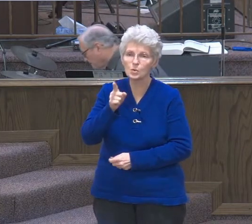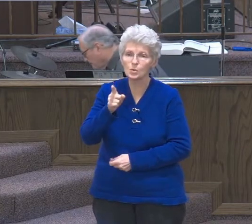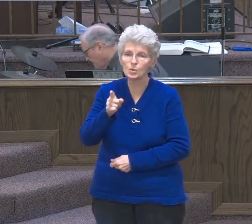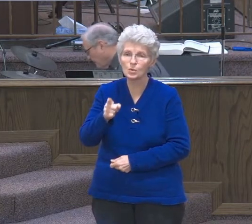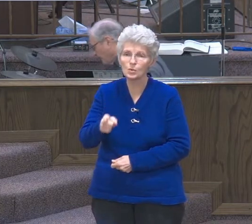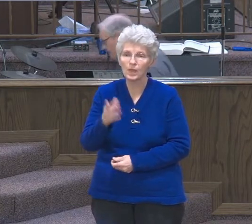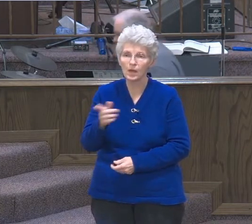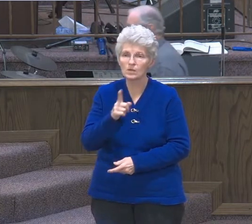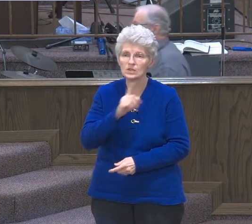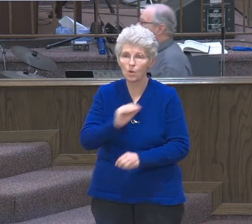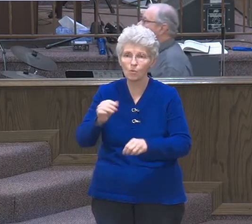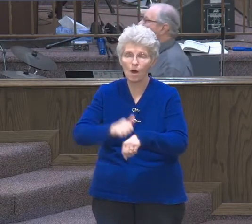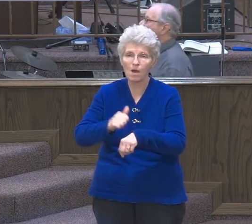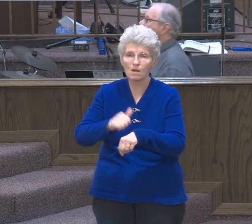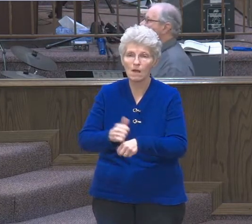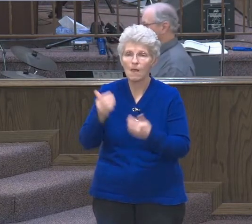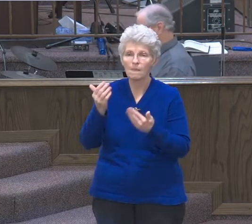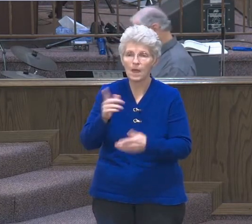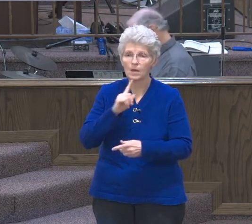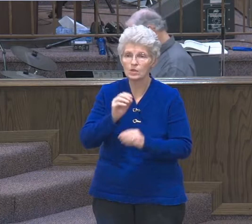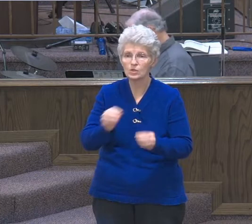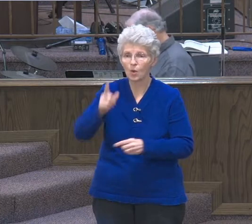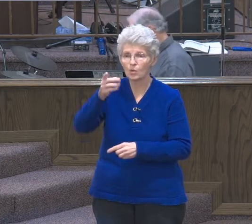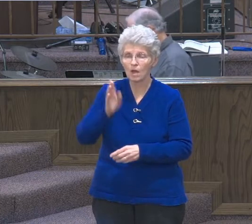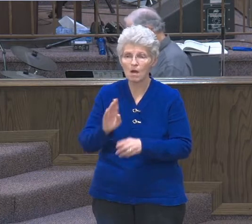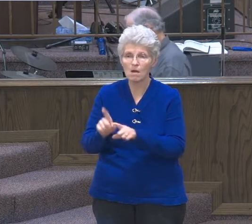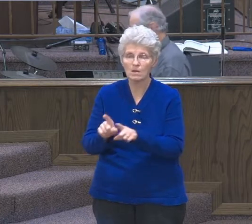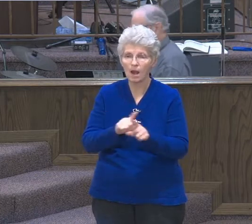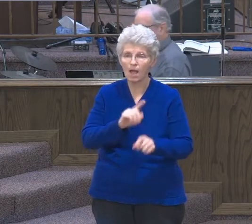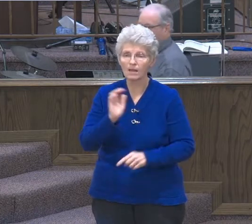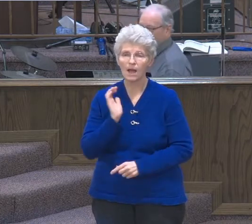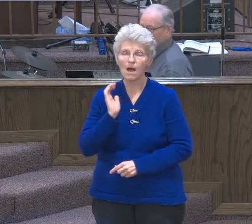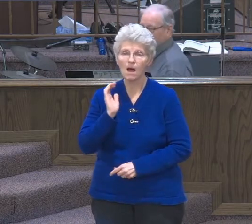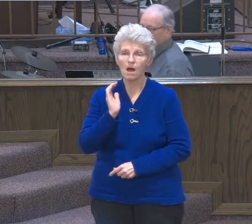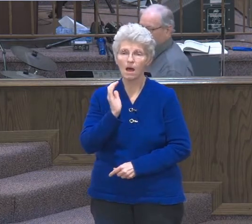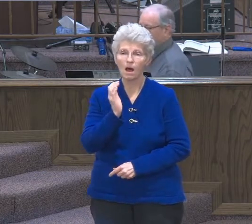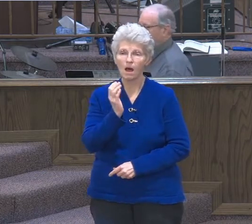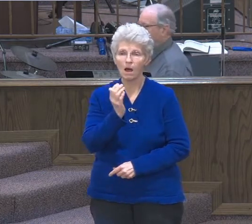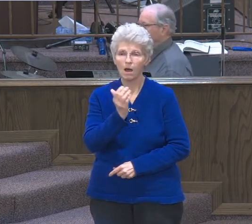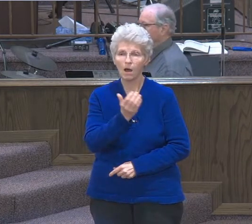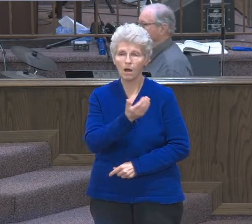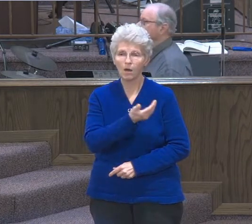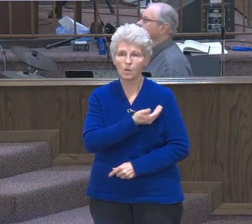true. There is no rock, there is no God like